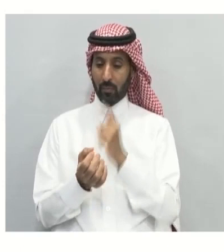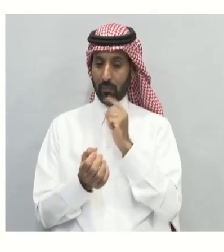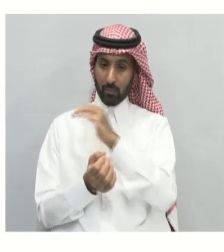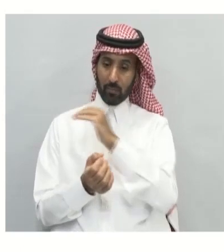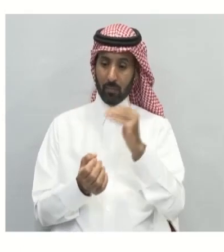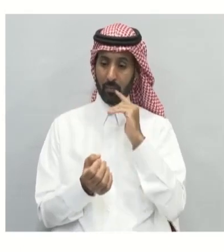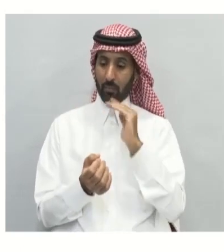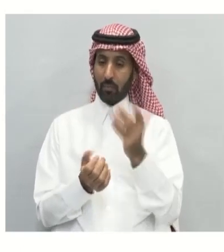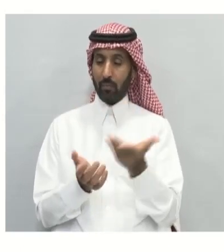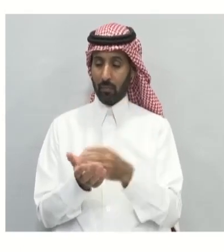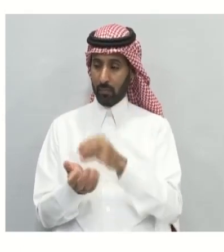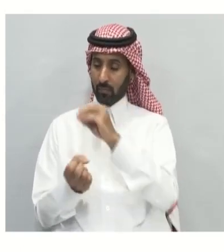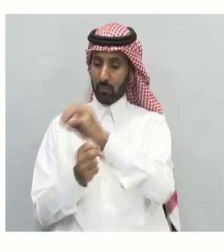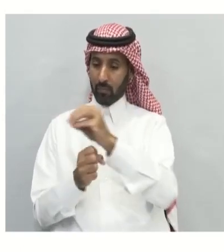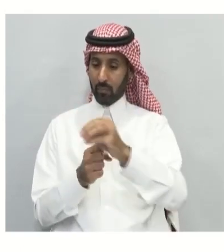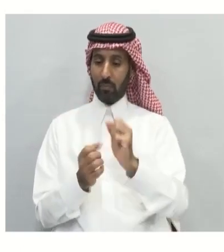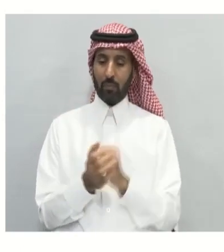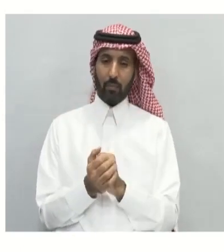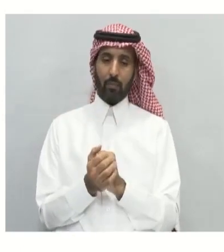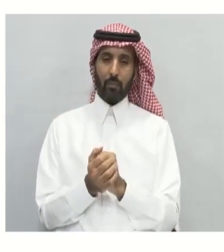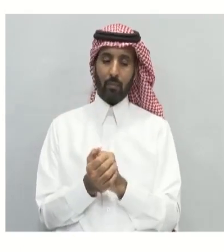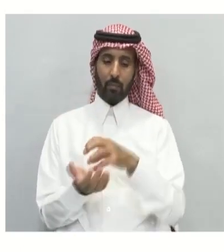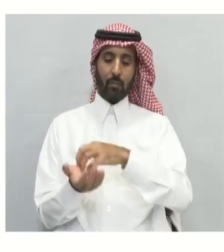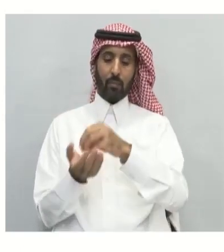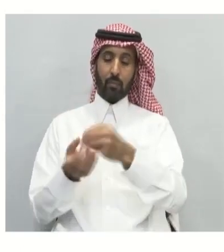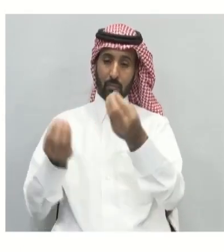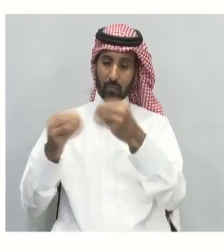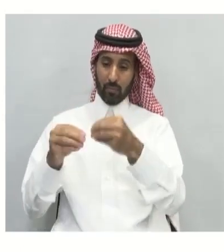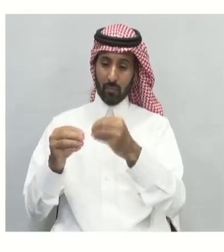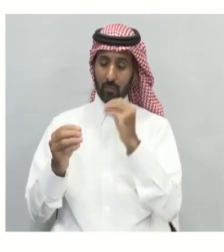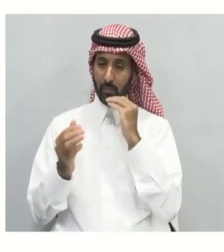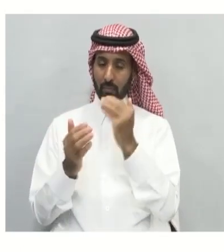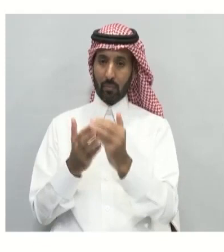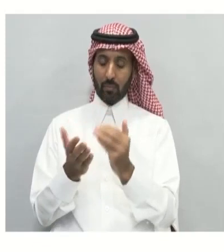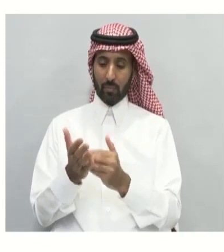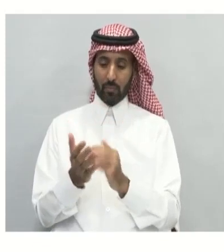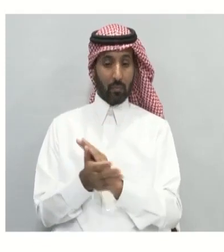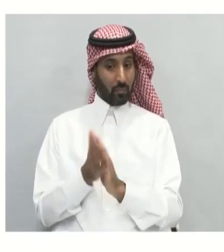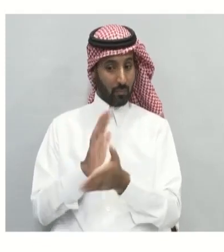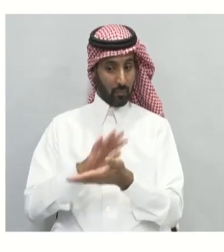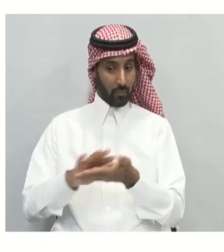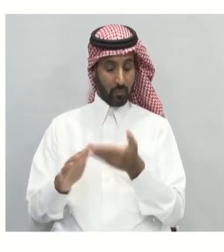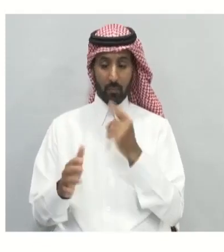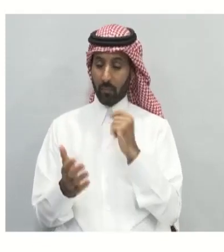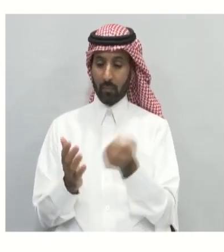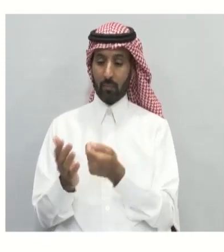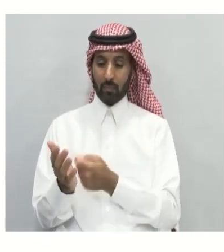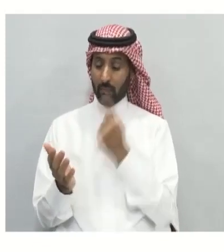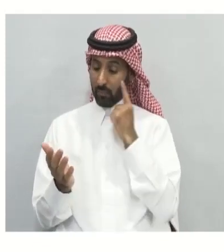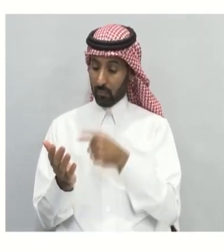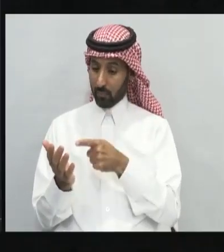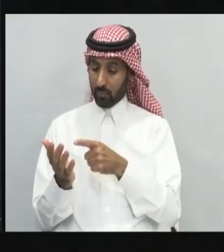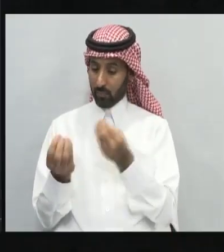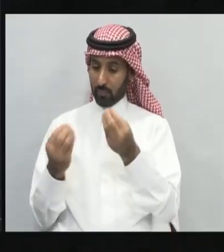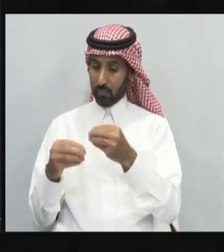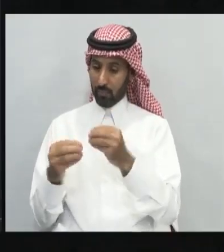Statements, sentences, and also edit and rewrite. After finishing from the writing, make sure that you will